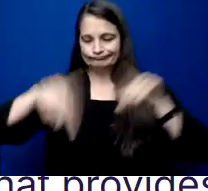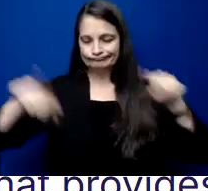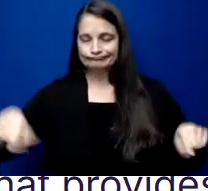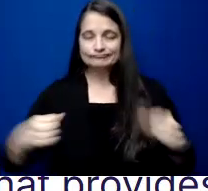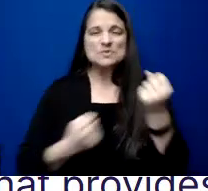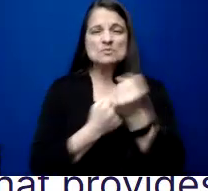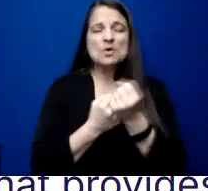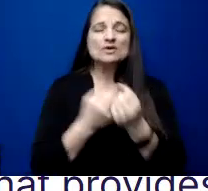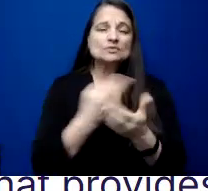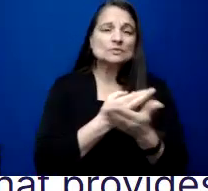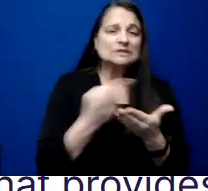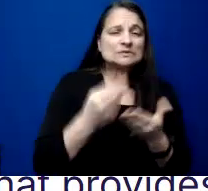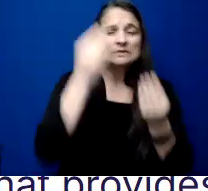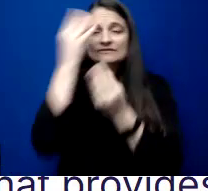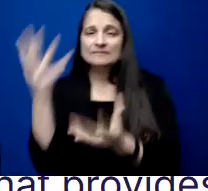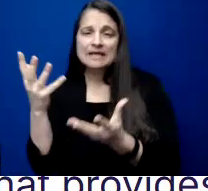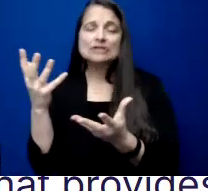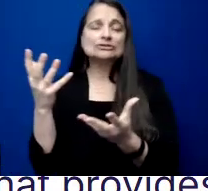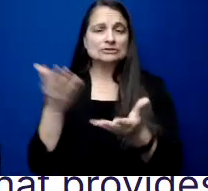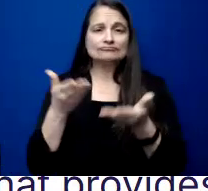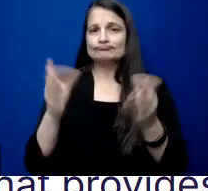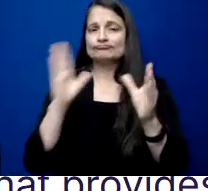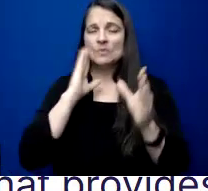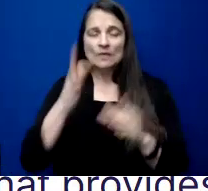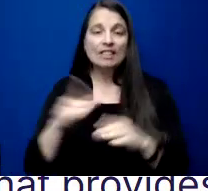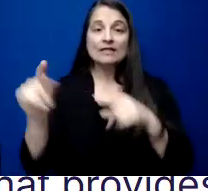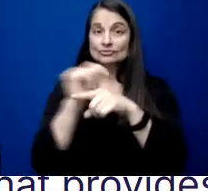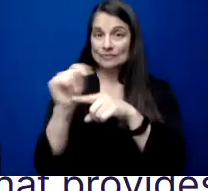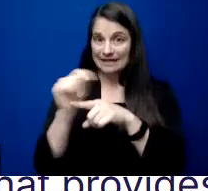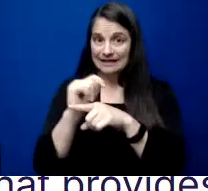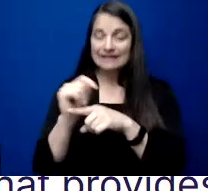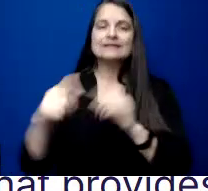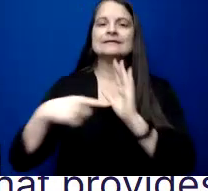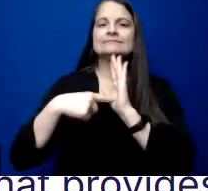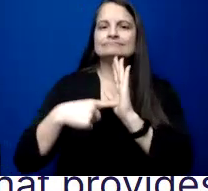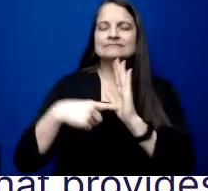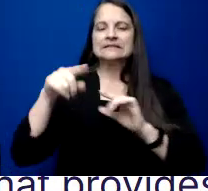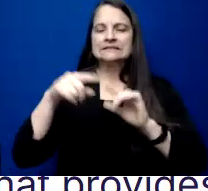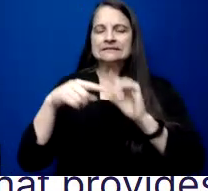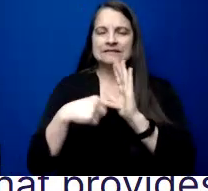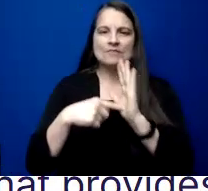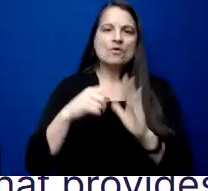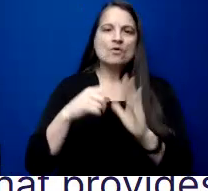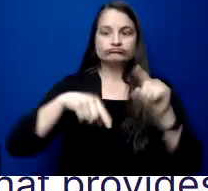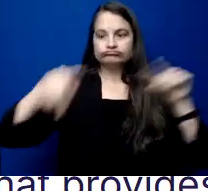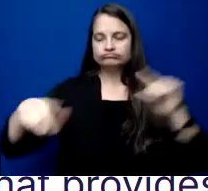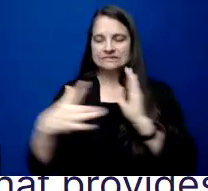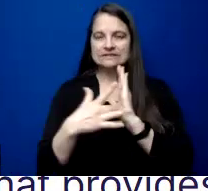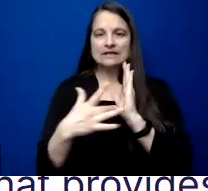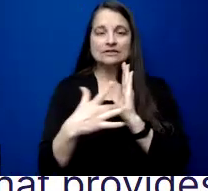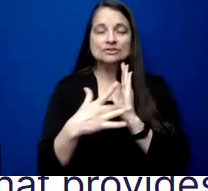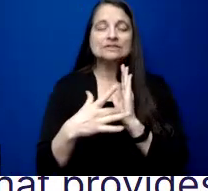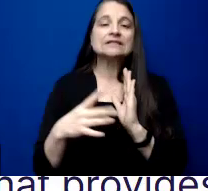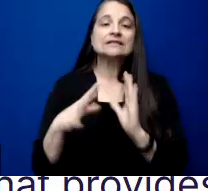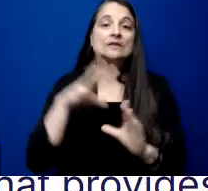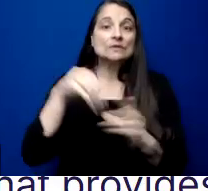providing resources and information to people, providing training. We do demonstrations of a wide variety of assistive technology, including the assistive